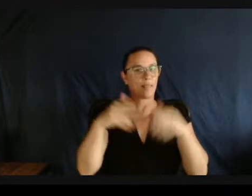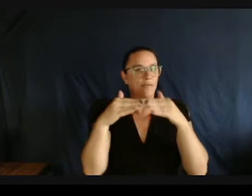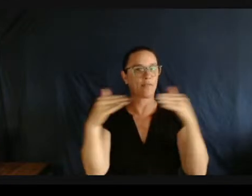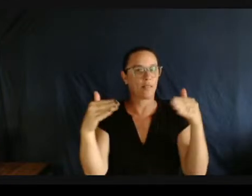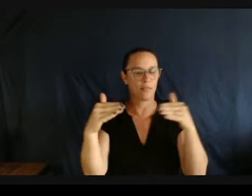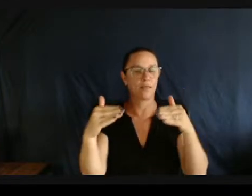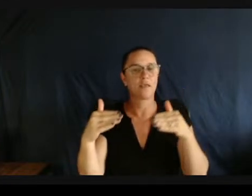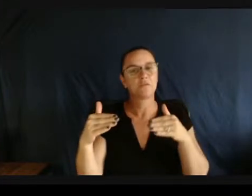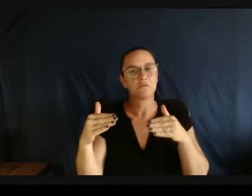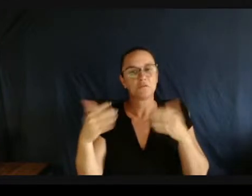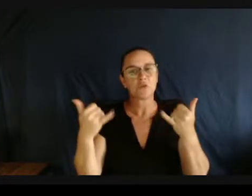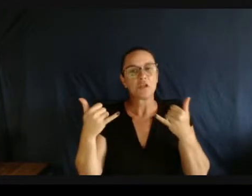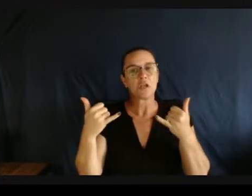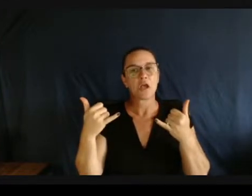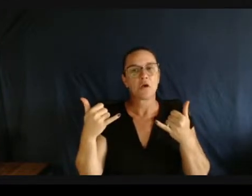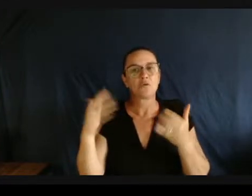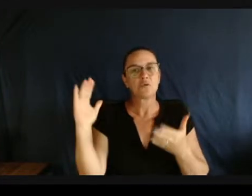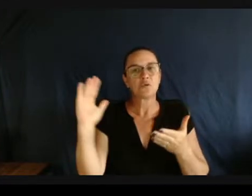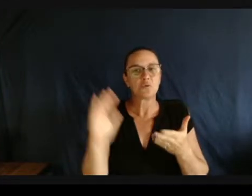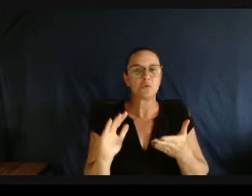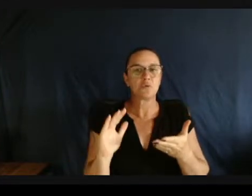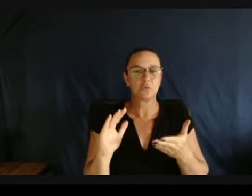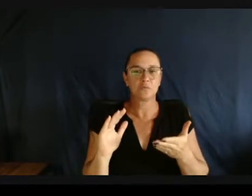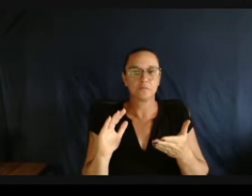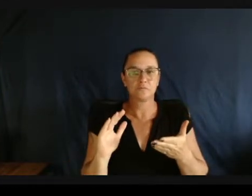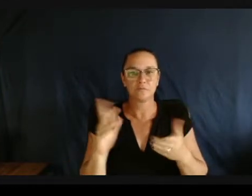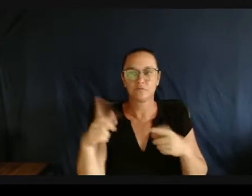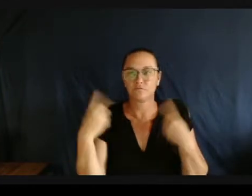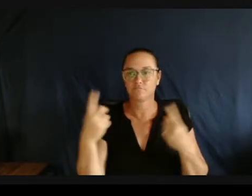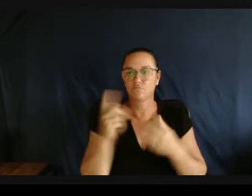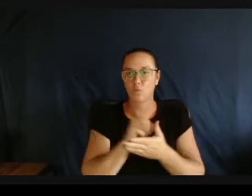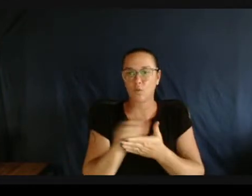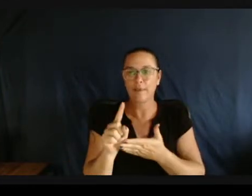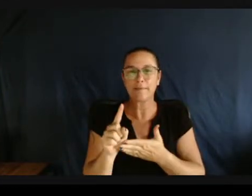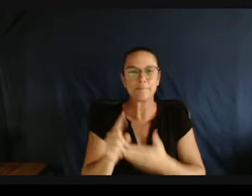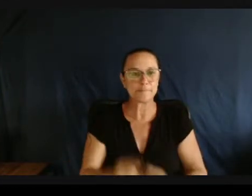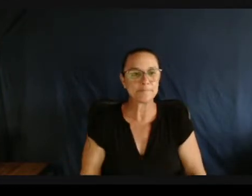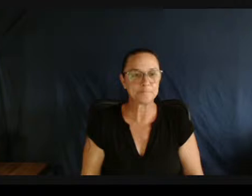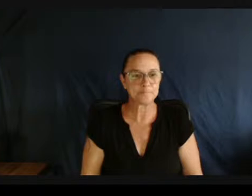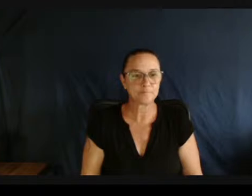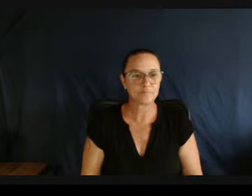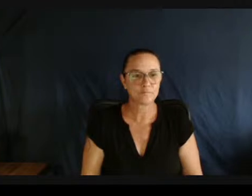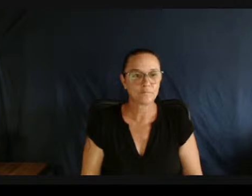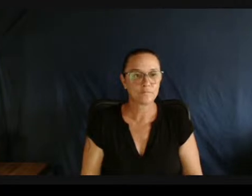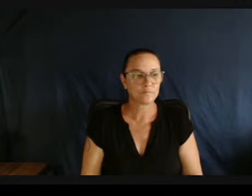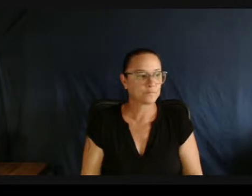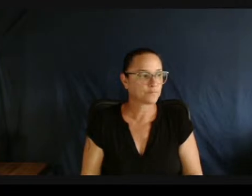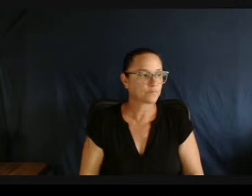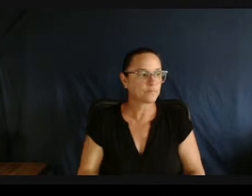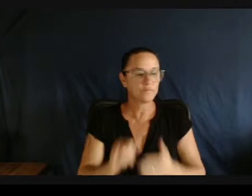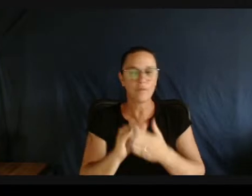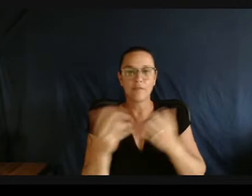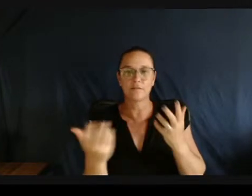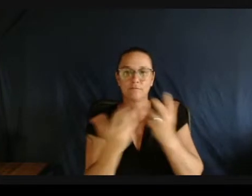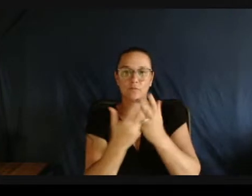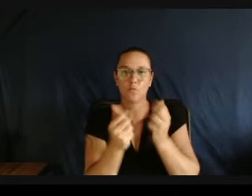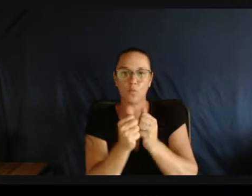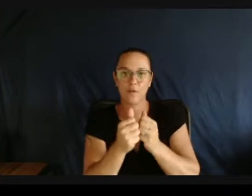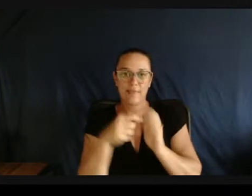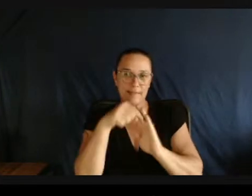earthquake data set this past week here. That's plotted by depth. We like to also look